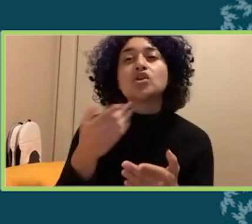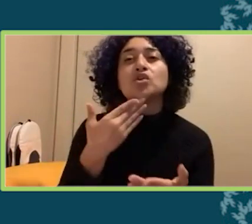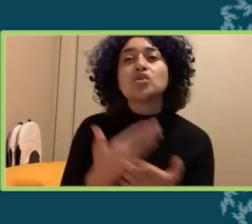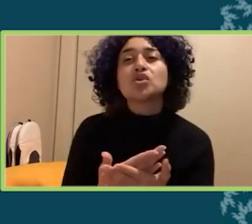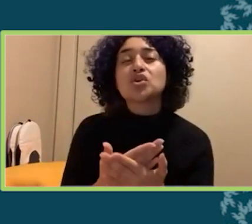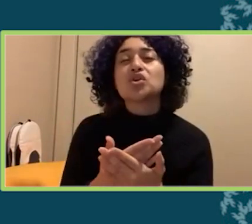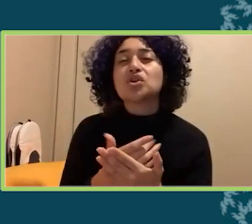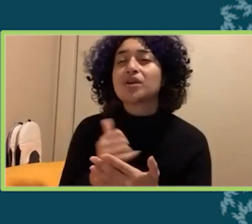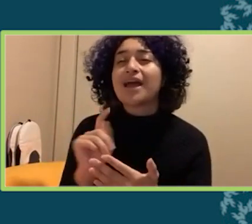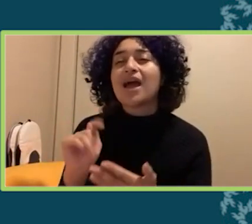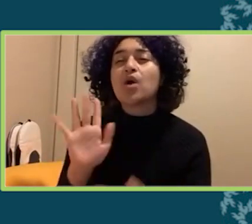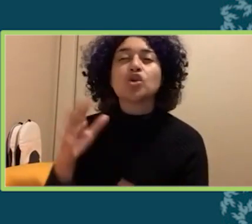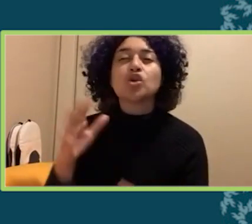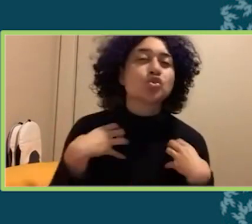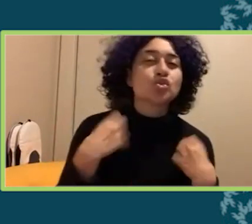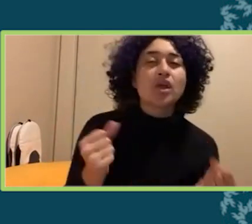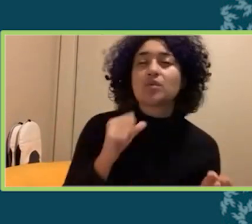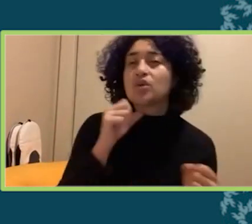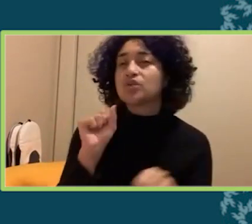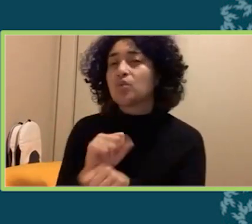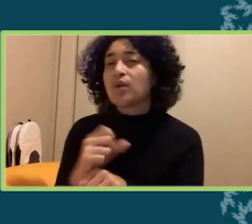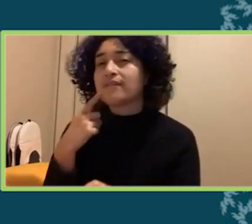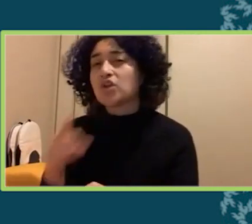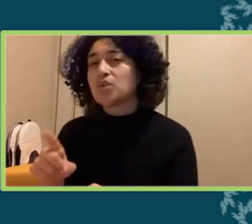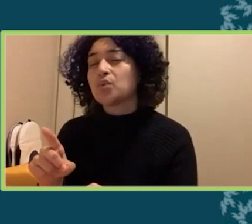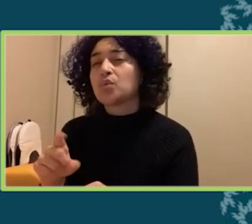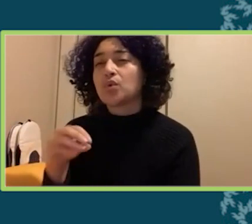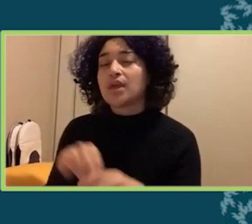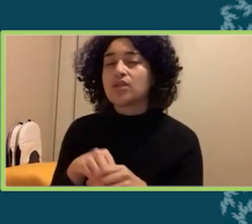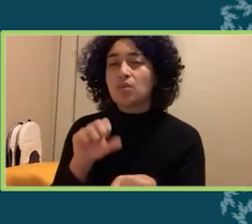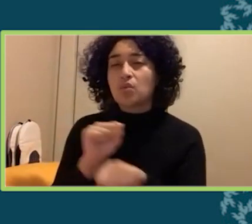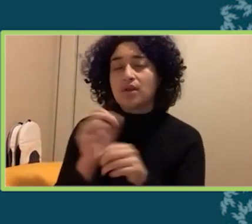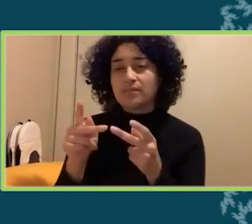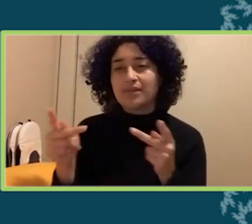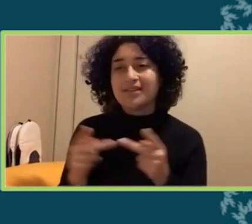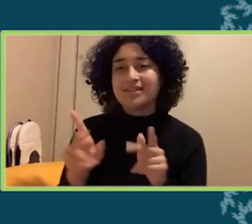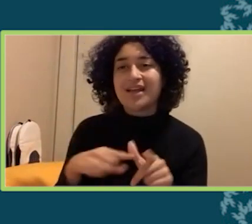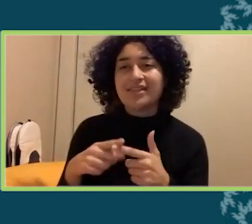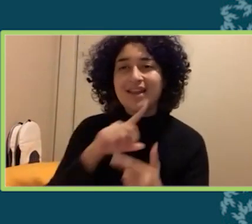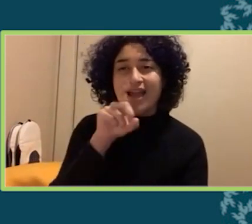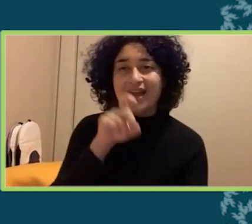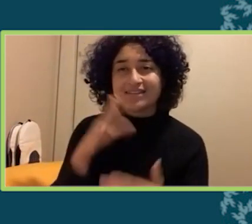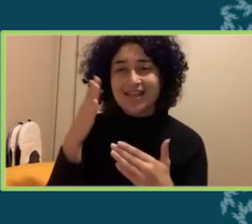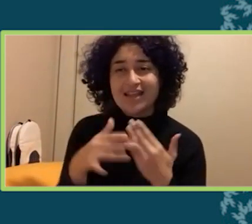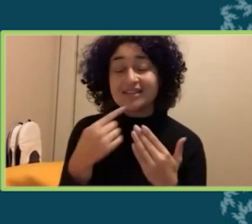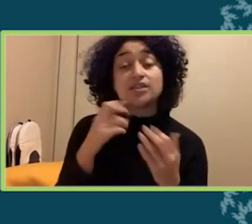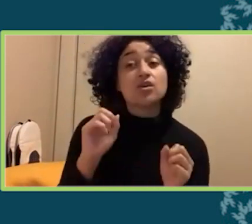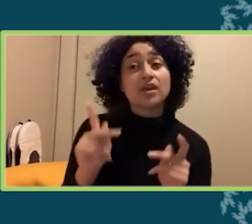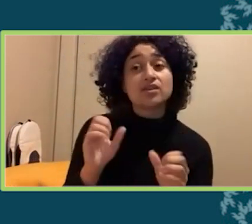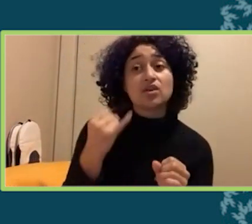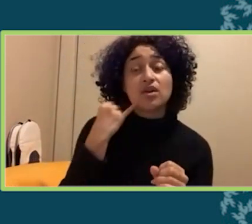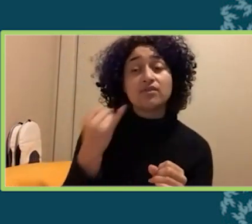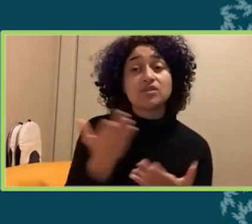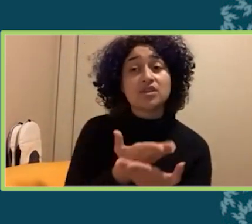what are your strengths, what doesn't work for you in a workplace, and then it asks at the end, it's like, okay, so these are the